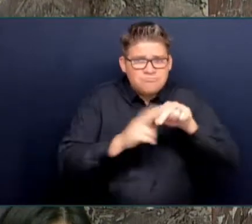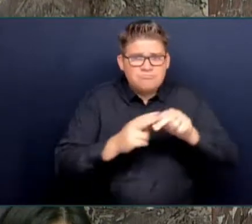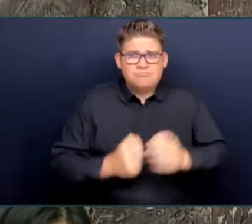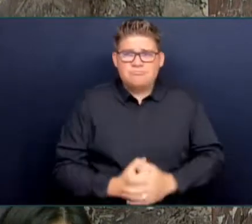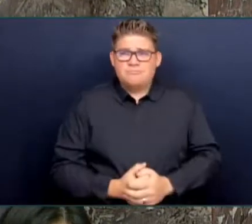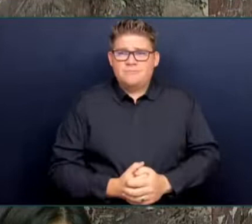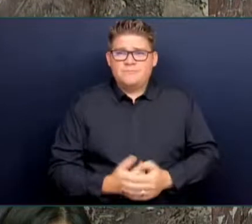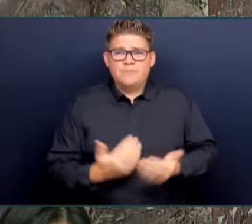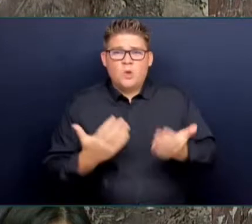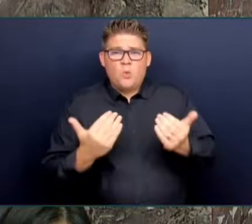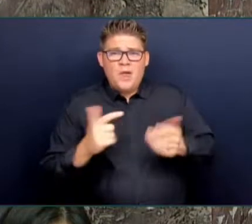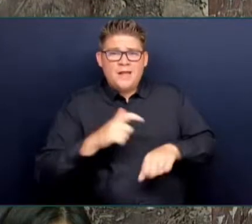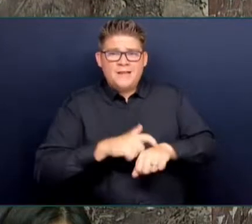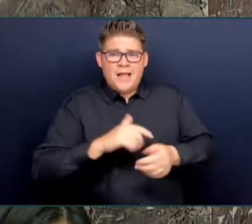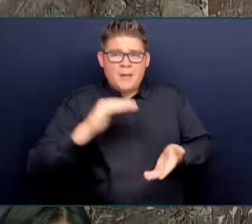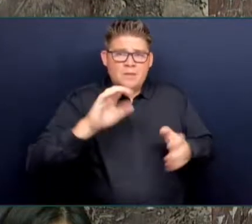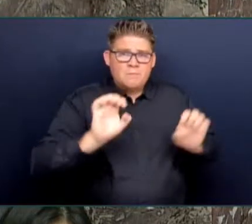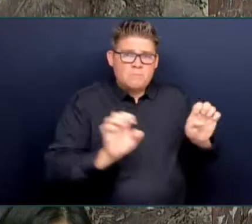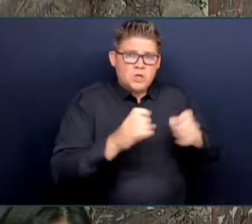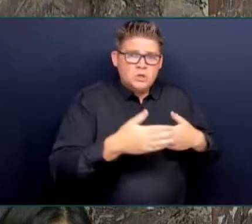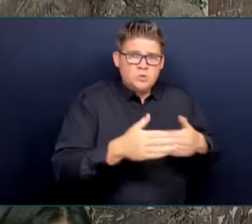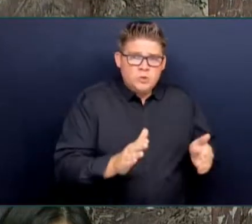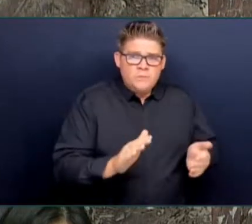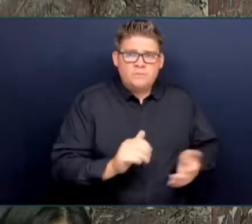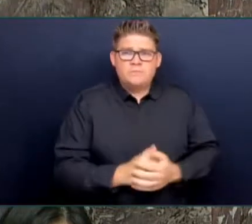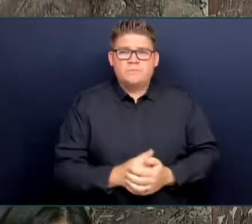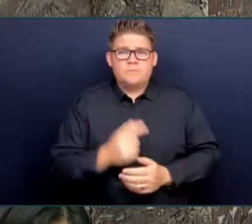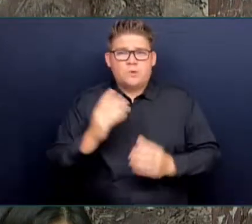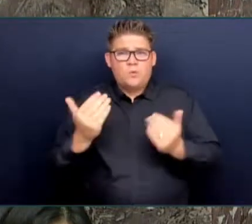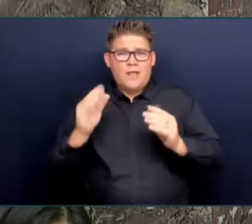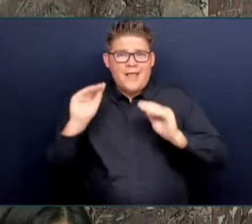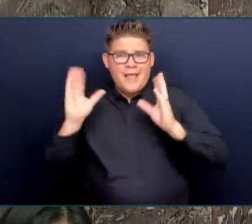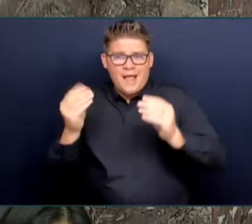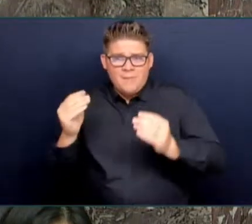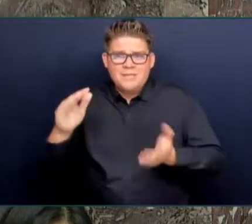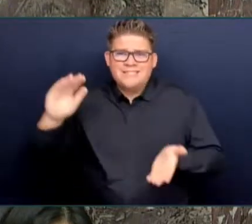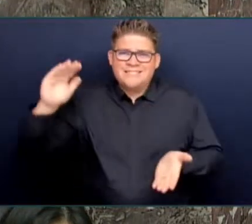whether it's for surgery, Honourable Speaker, that's the most important thing in your life,